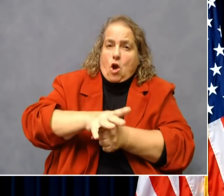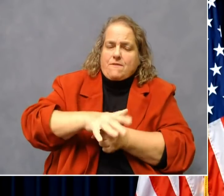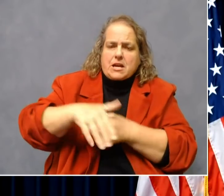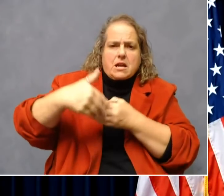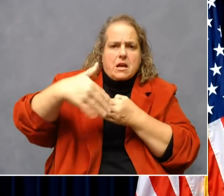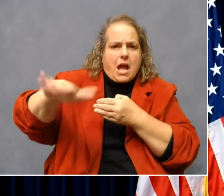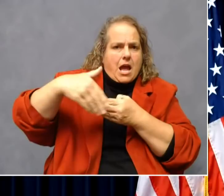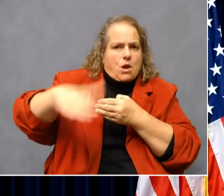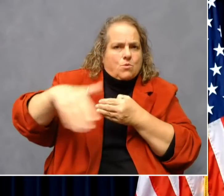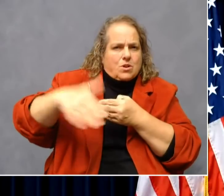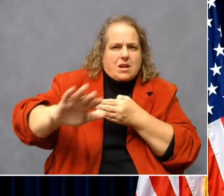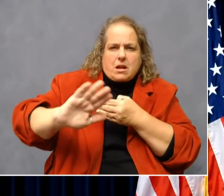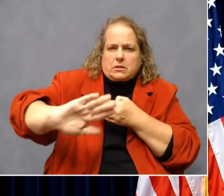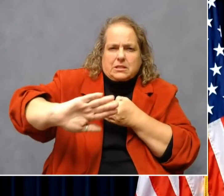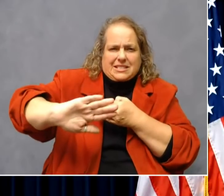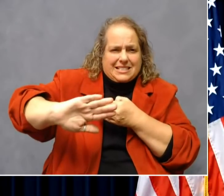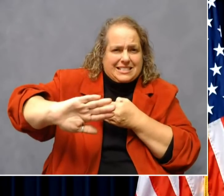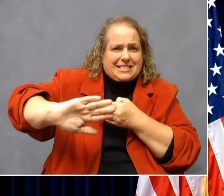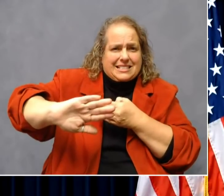through the middle of October.